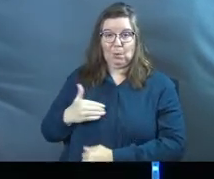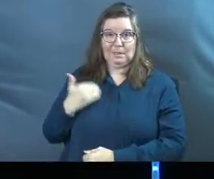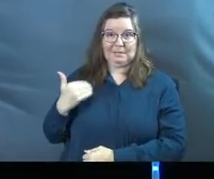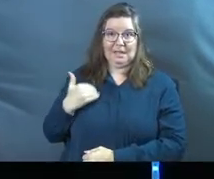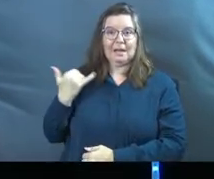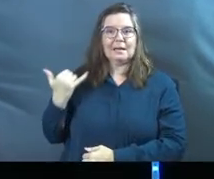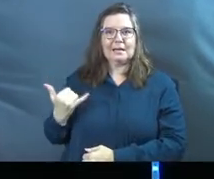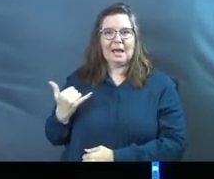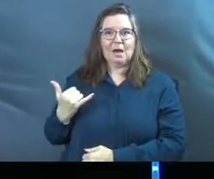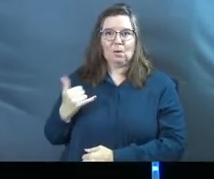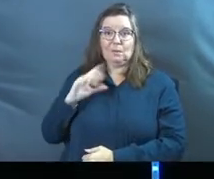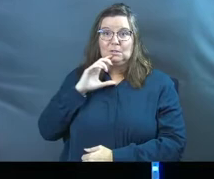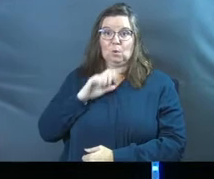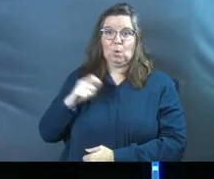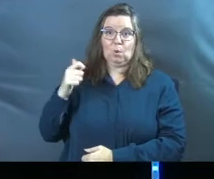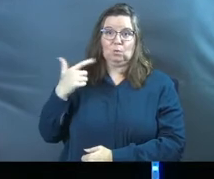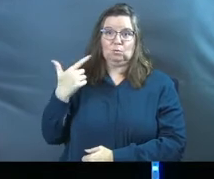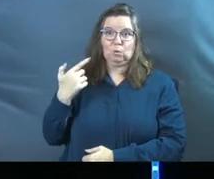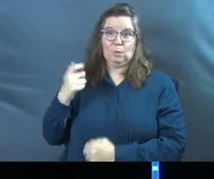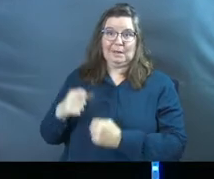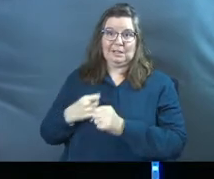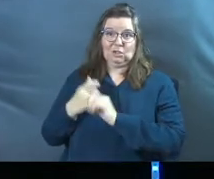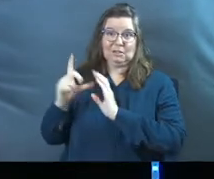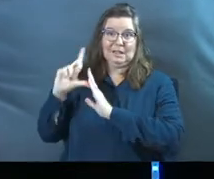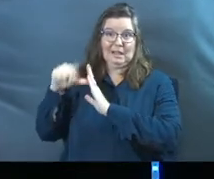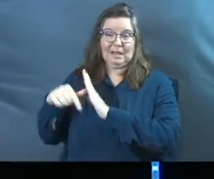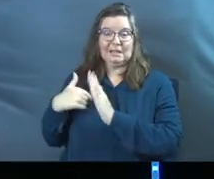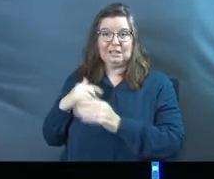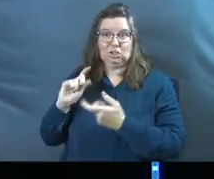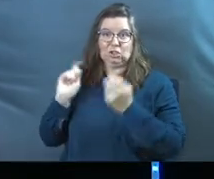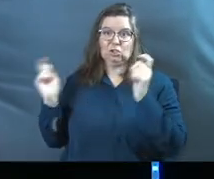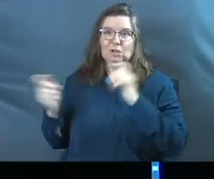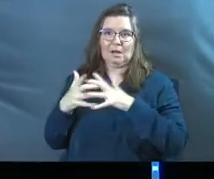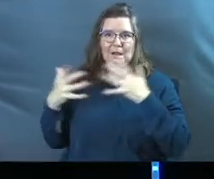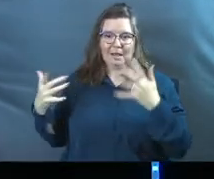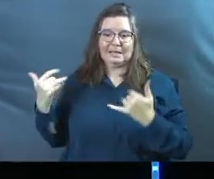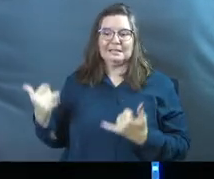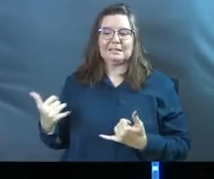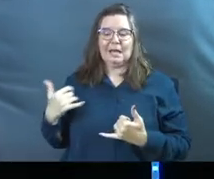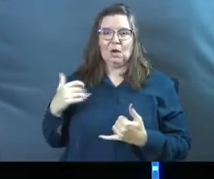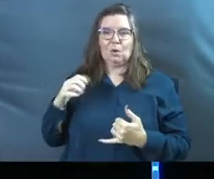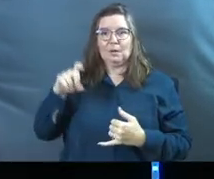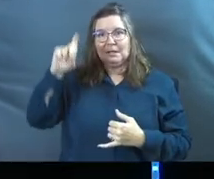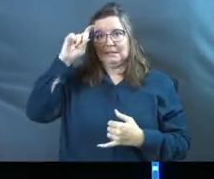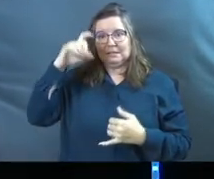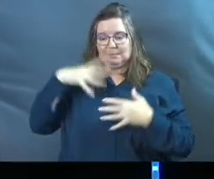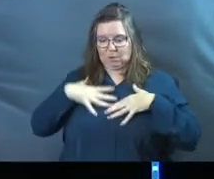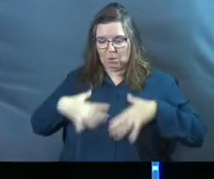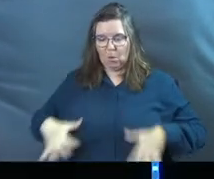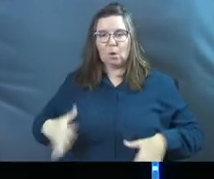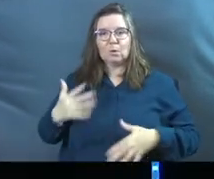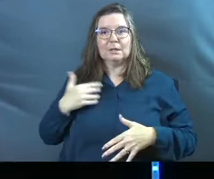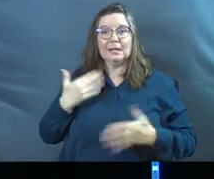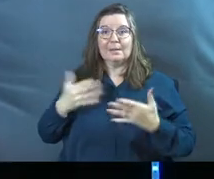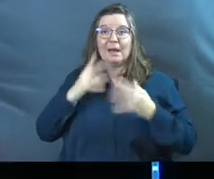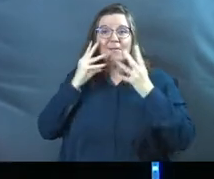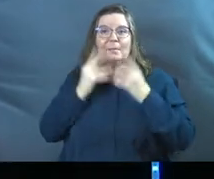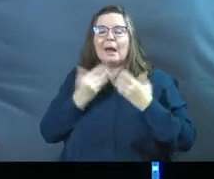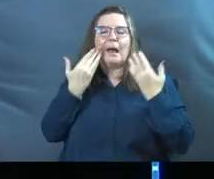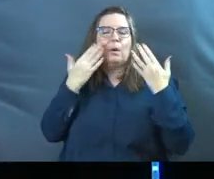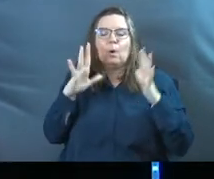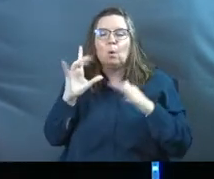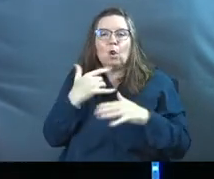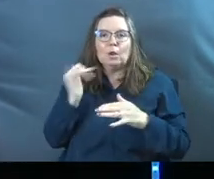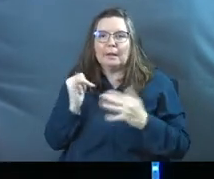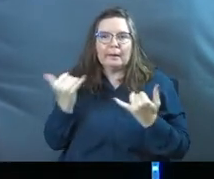young, and now he's quite a bit older, 21 years older. He's changed a lot. He's now in Egyptian attire. He might have grown a beard. I don't know